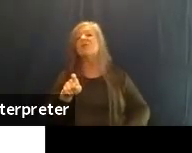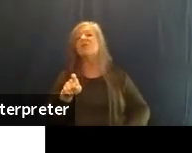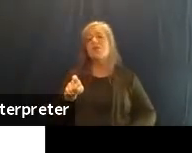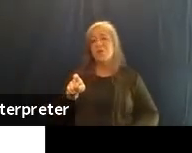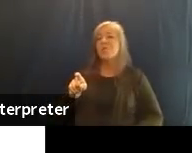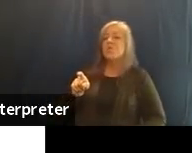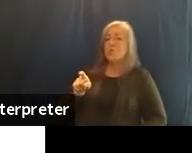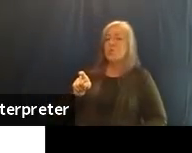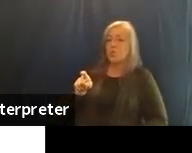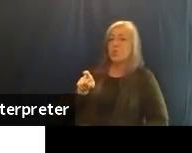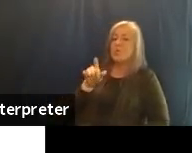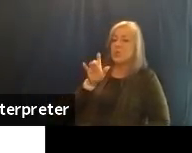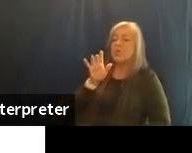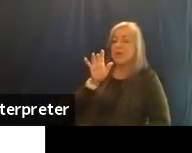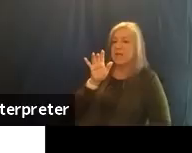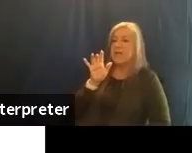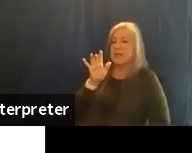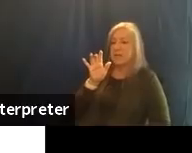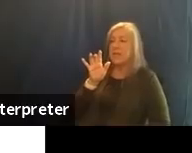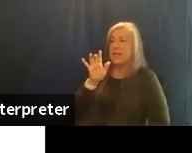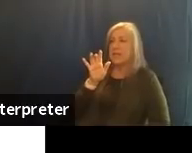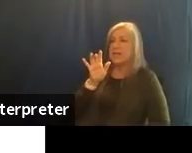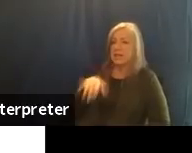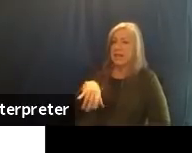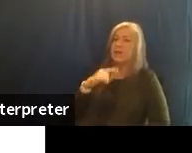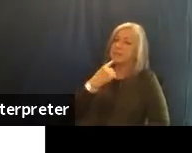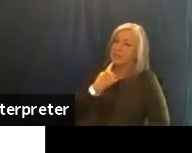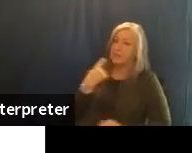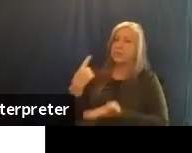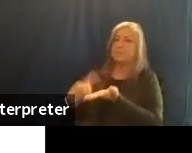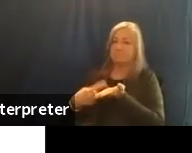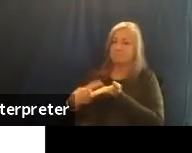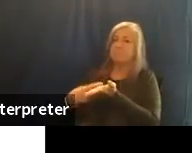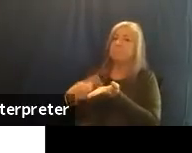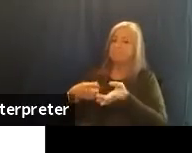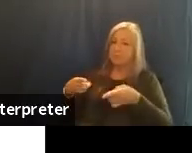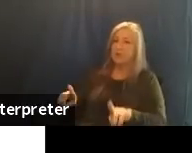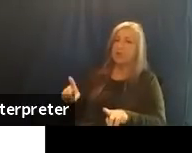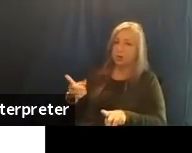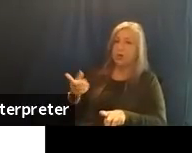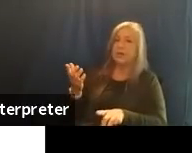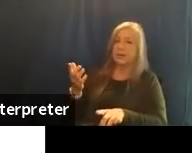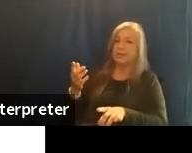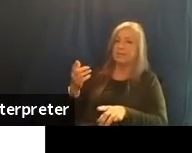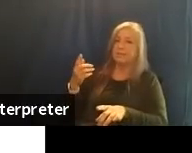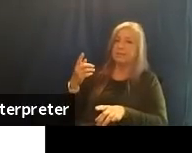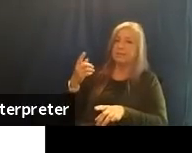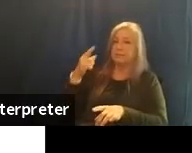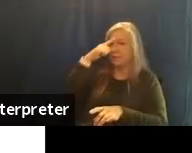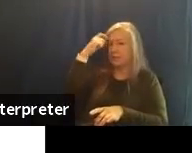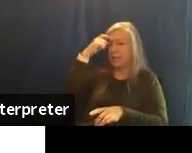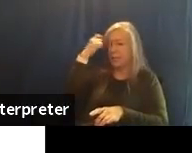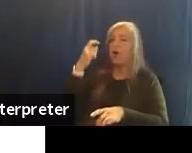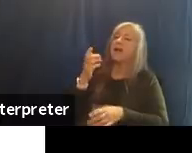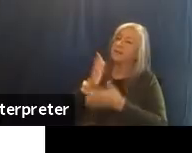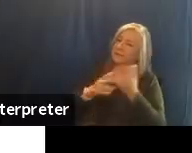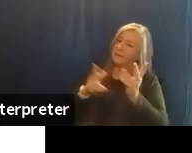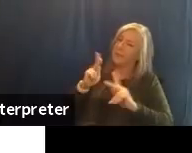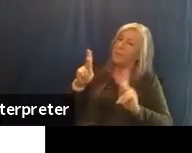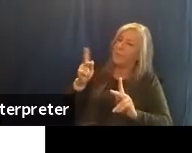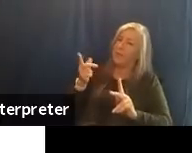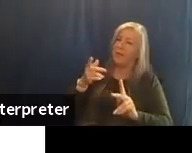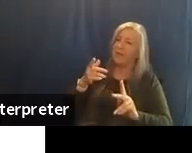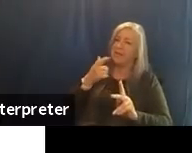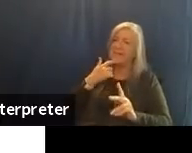robust conversation over the summer. And there is some confusion, and I completely understand that. And the